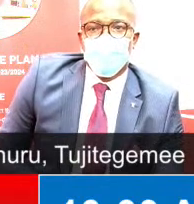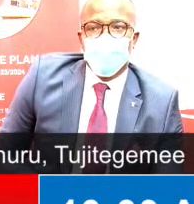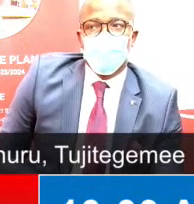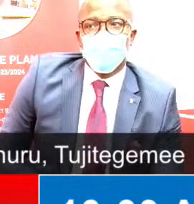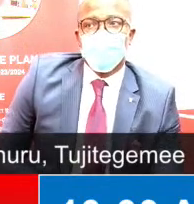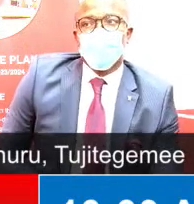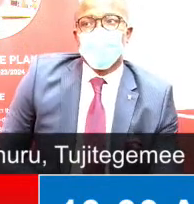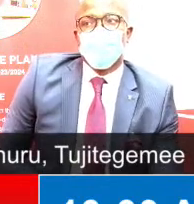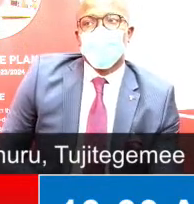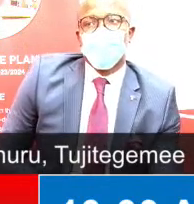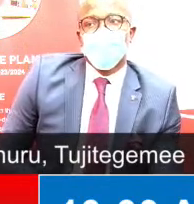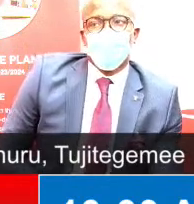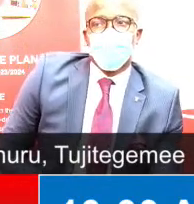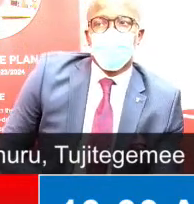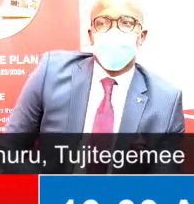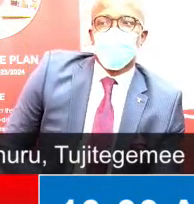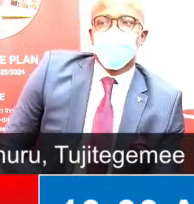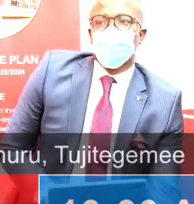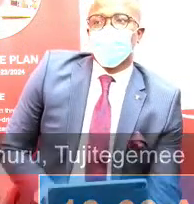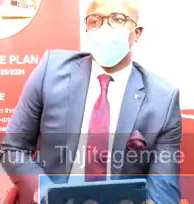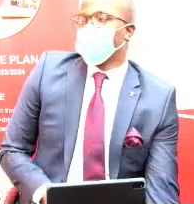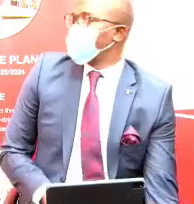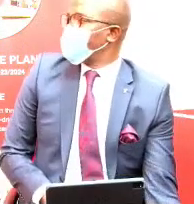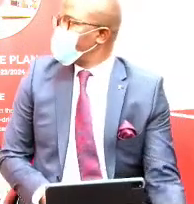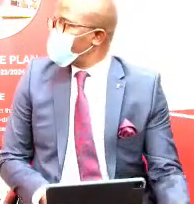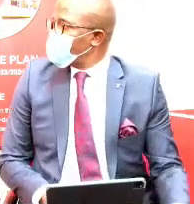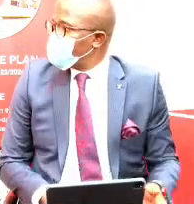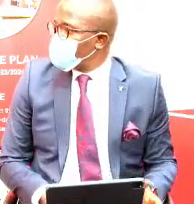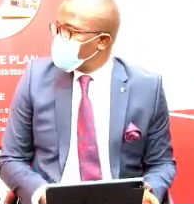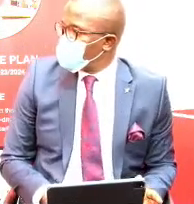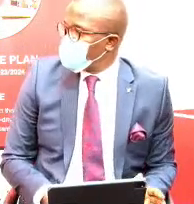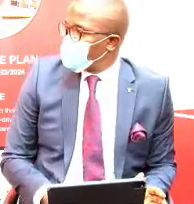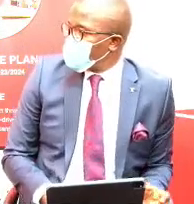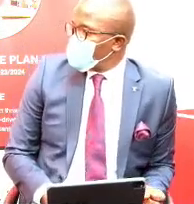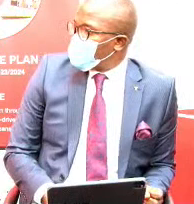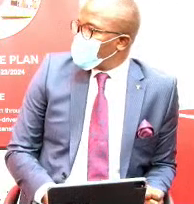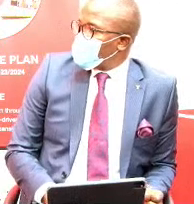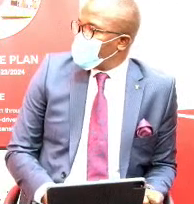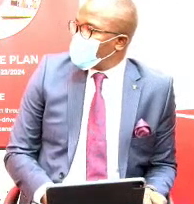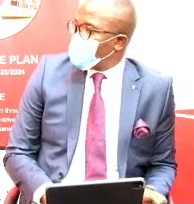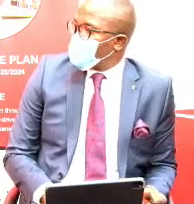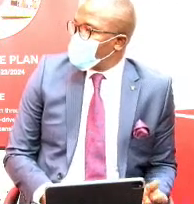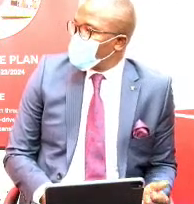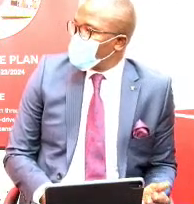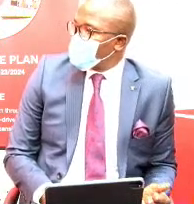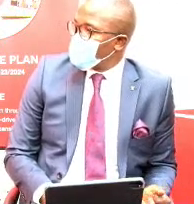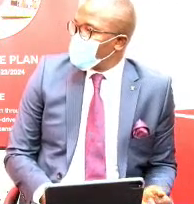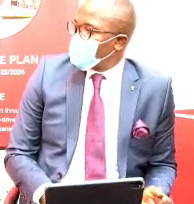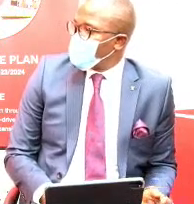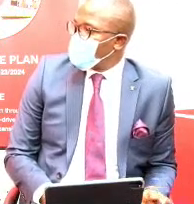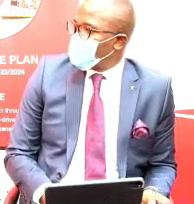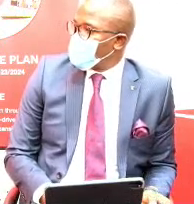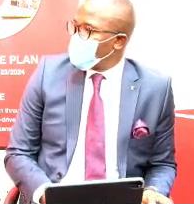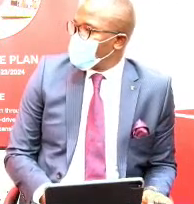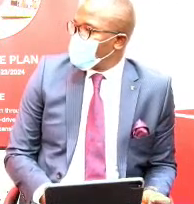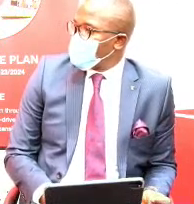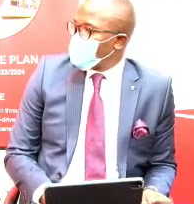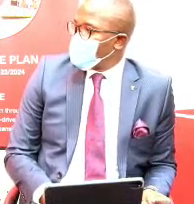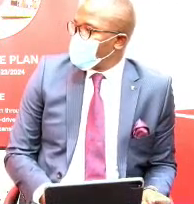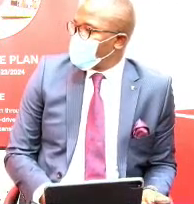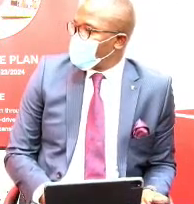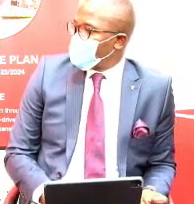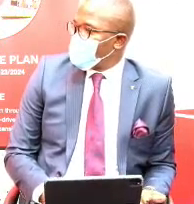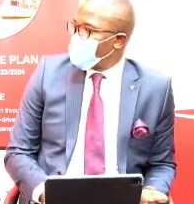callcenter@kra.go.ke. You can also access our self-service menu by calling us and pressing 1 for